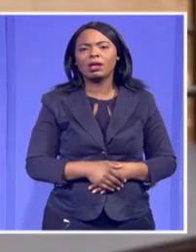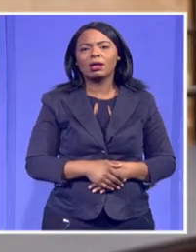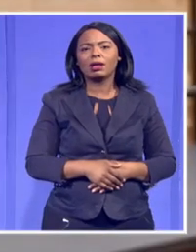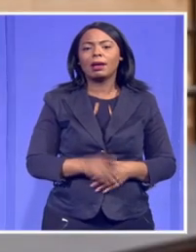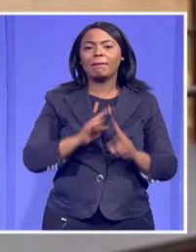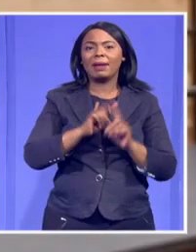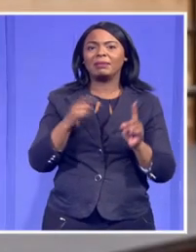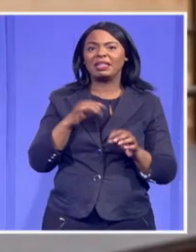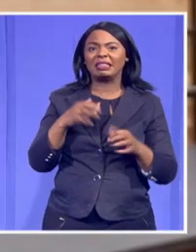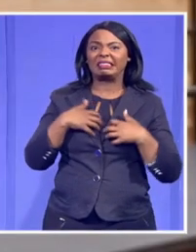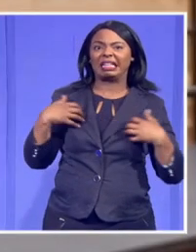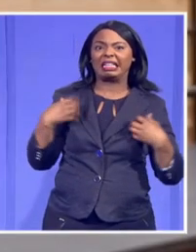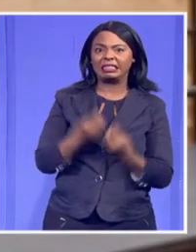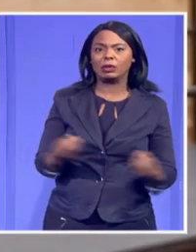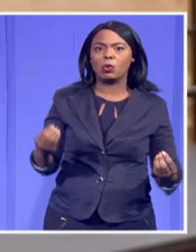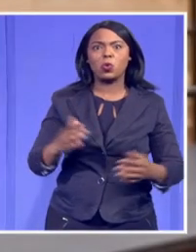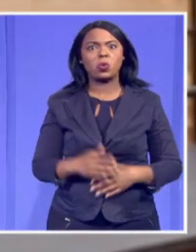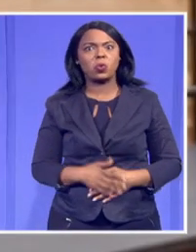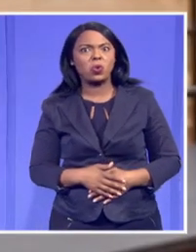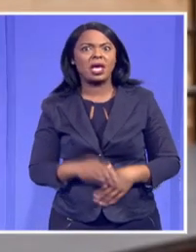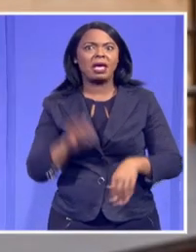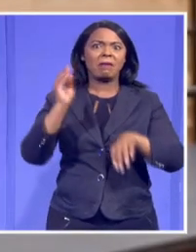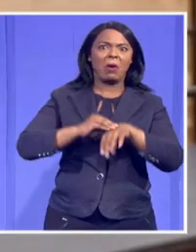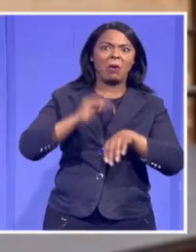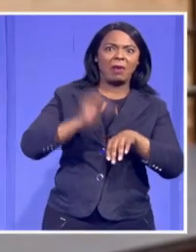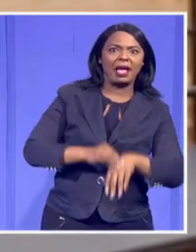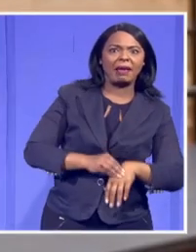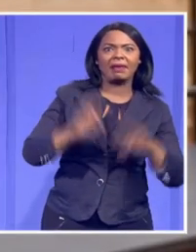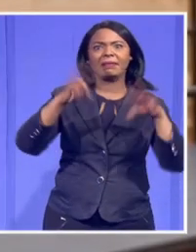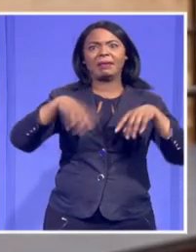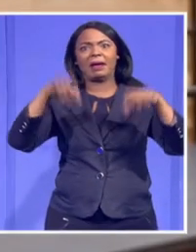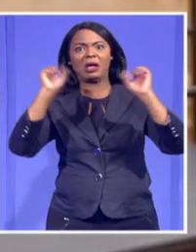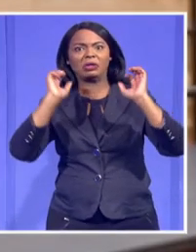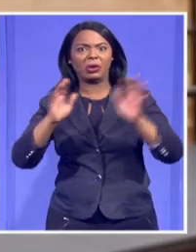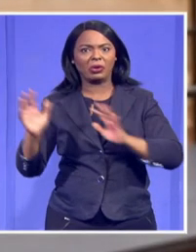don't want to stress kids and say, here it's a big problem, stress out. We'll have to work around it.